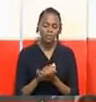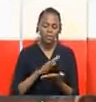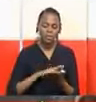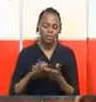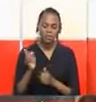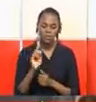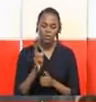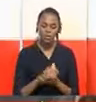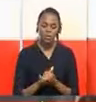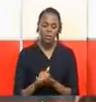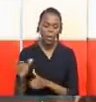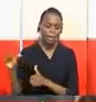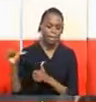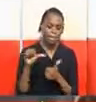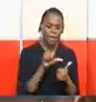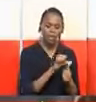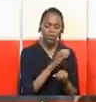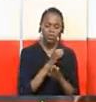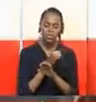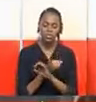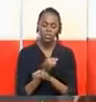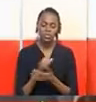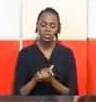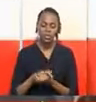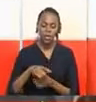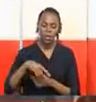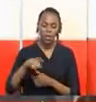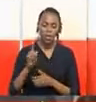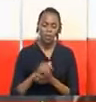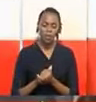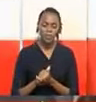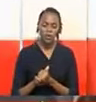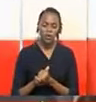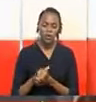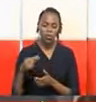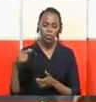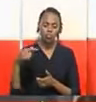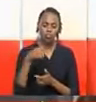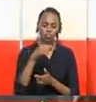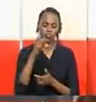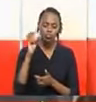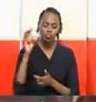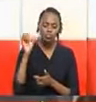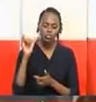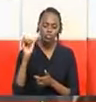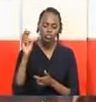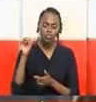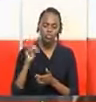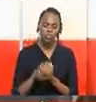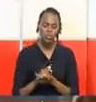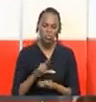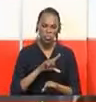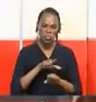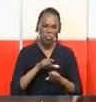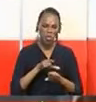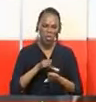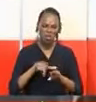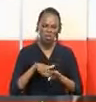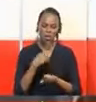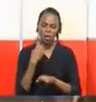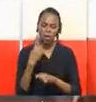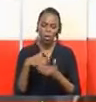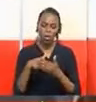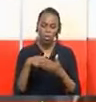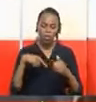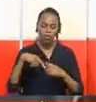When he got back from church, he would go to the gym and run on the treadmill for about an hour before heading